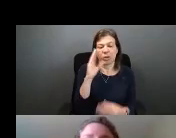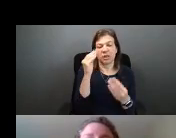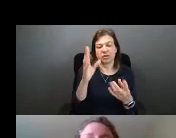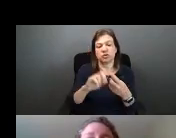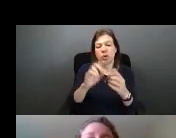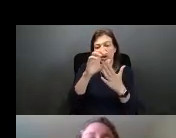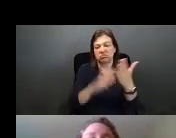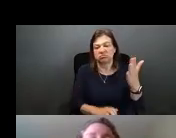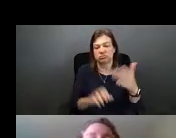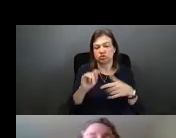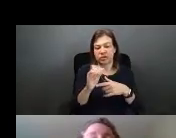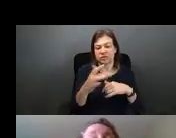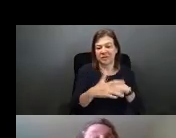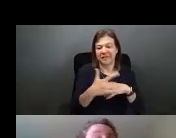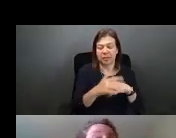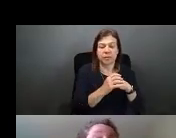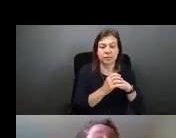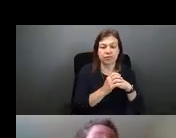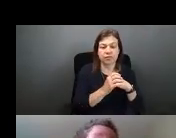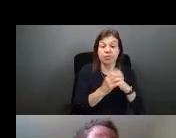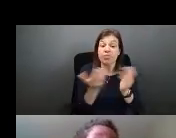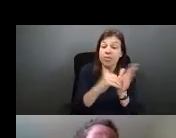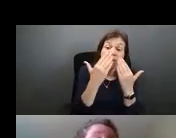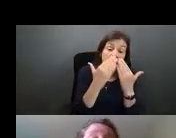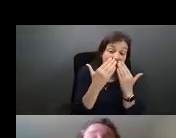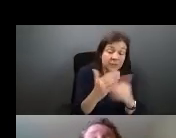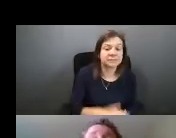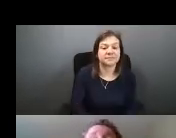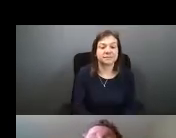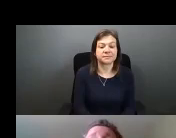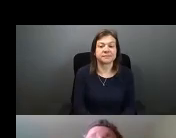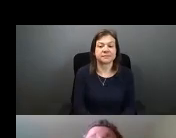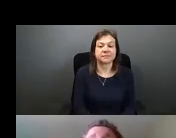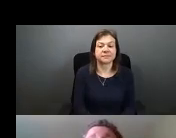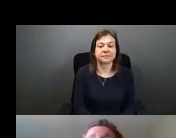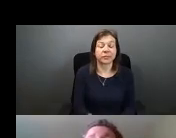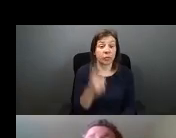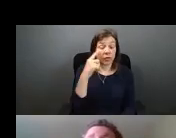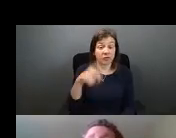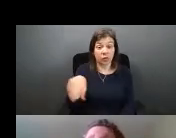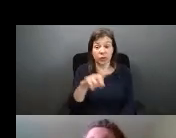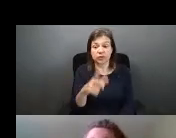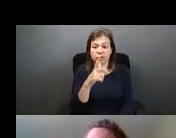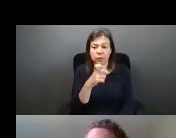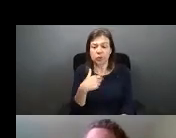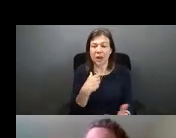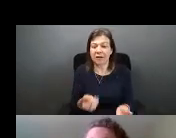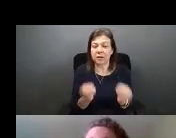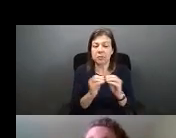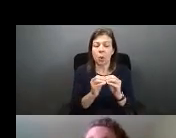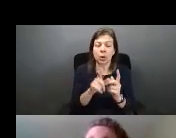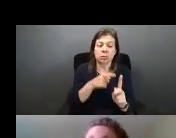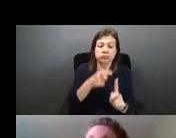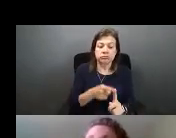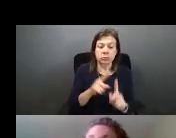So once again, thank you. And For those of you that have more questions